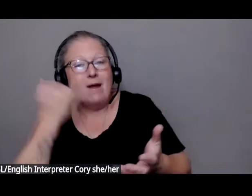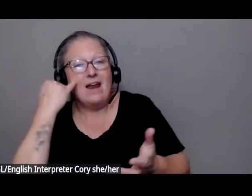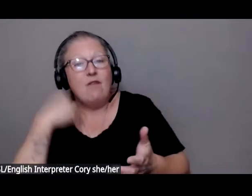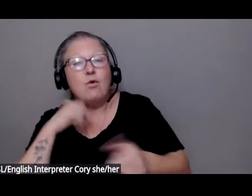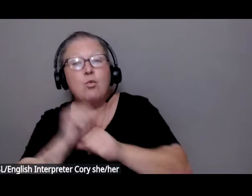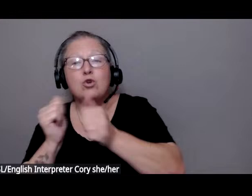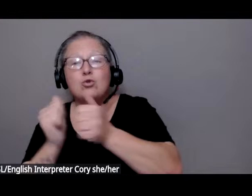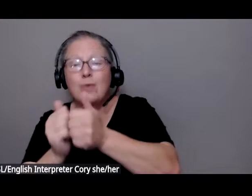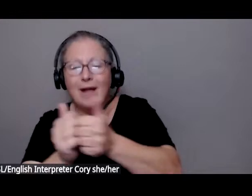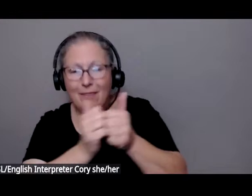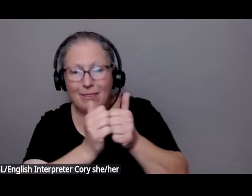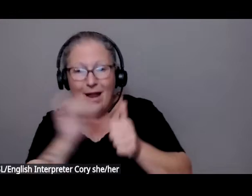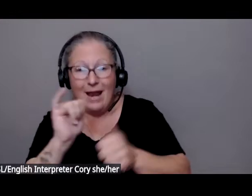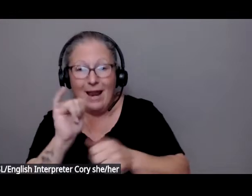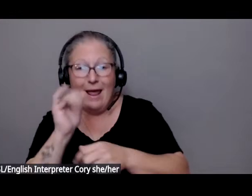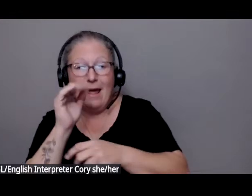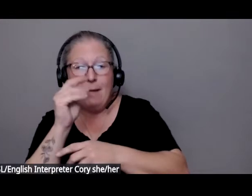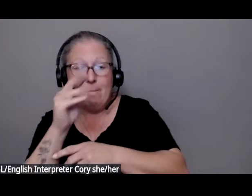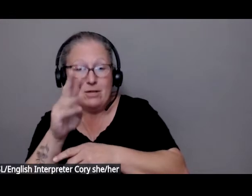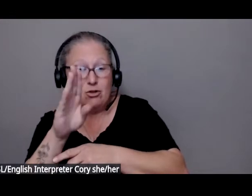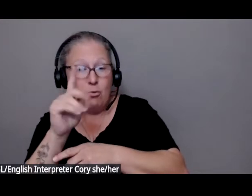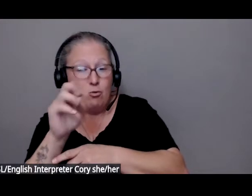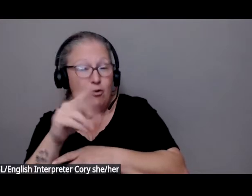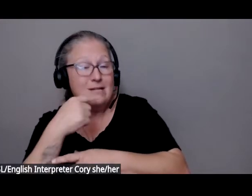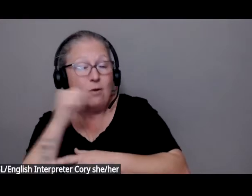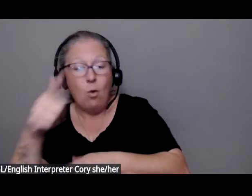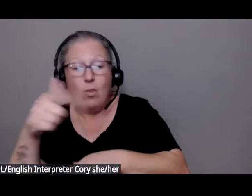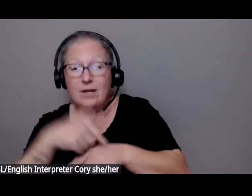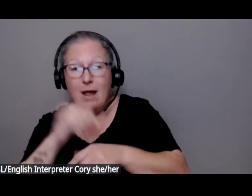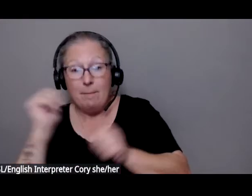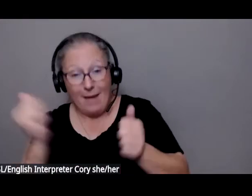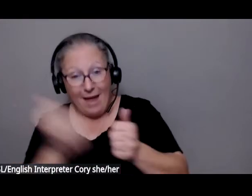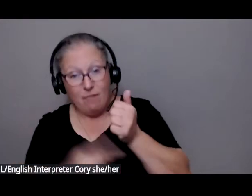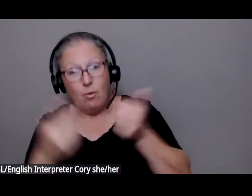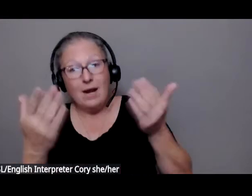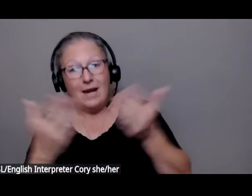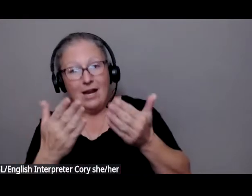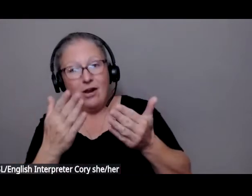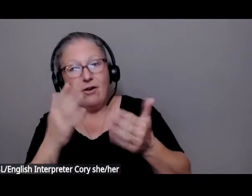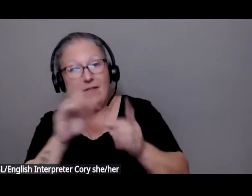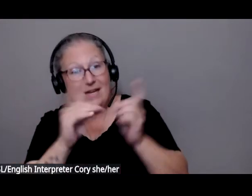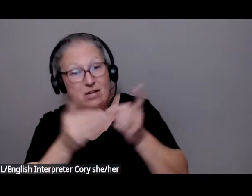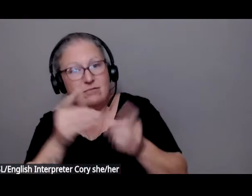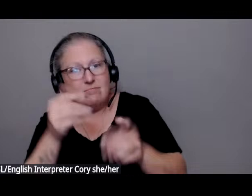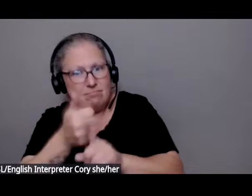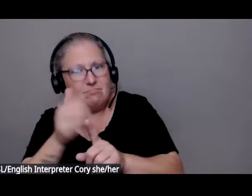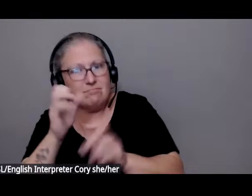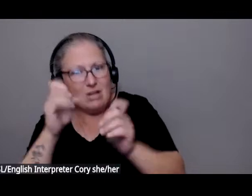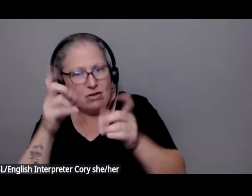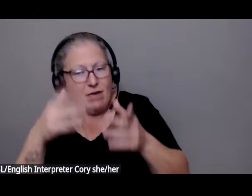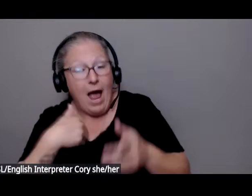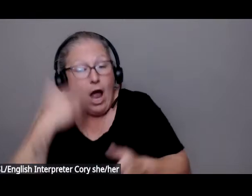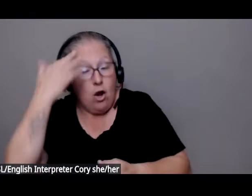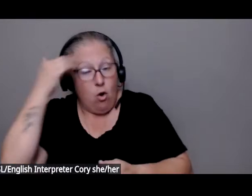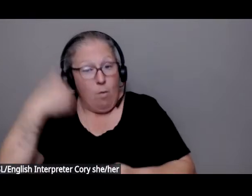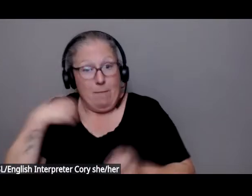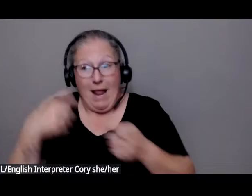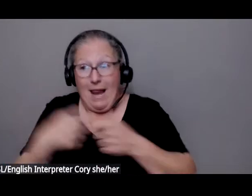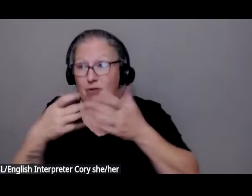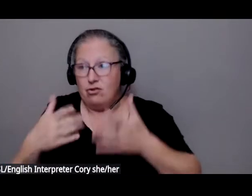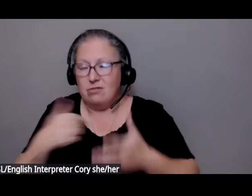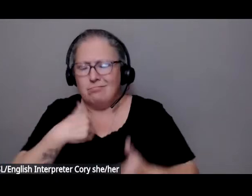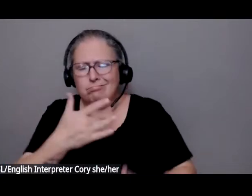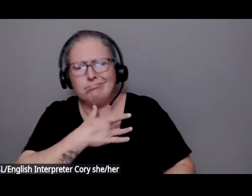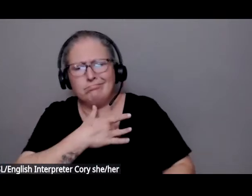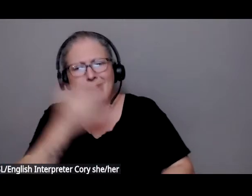because like Mr. Booker says all the time, everyone here at the district is an educator. And I know as an electrician, I still take that to heart because